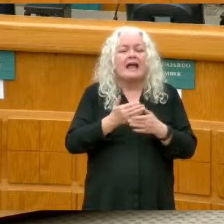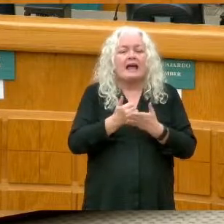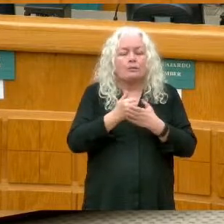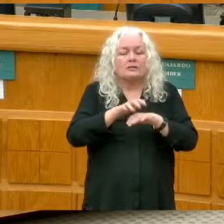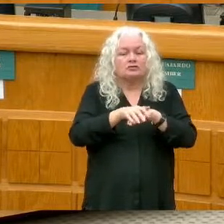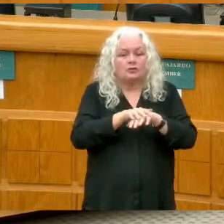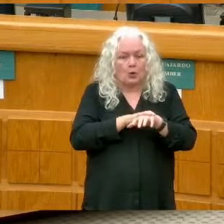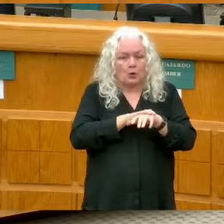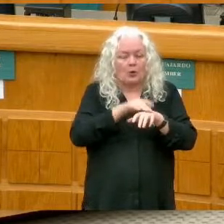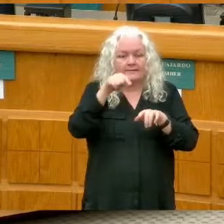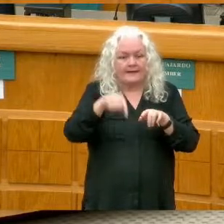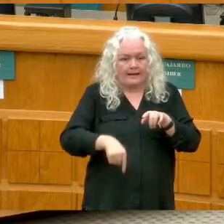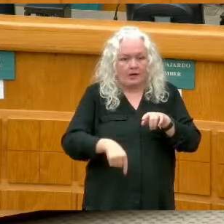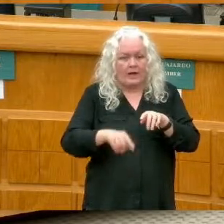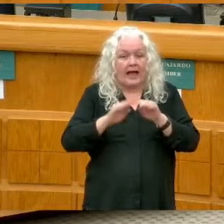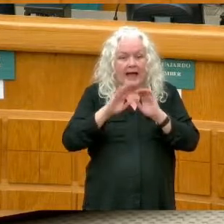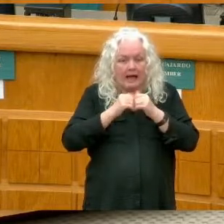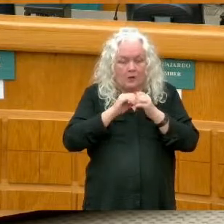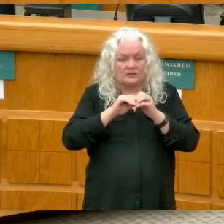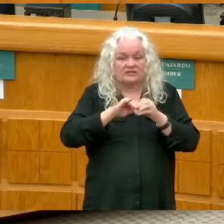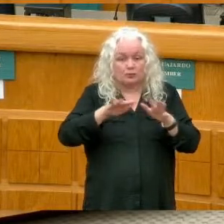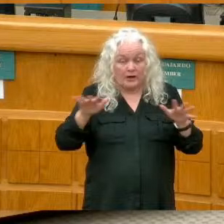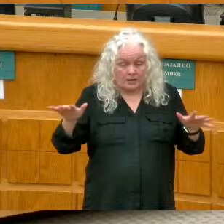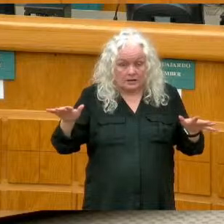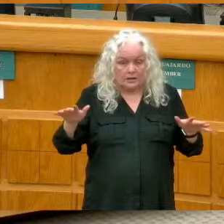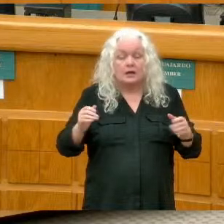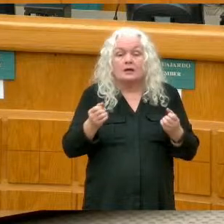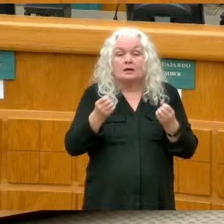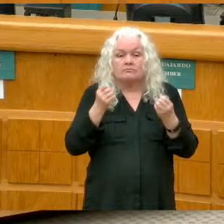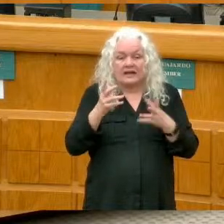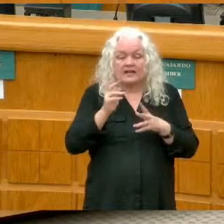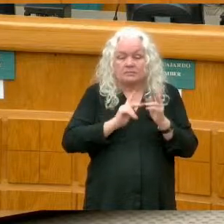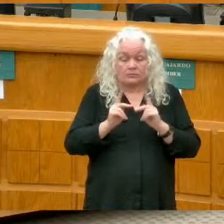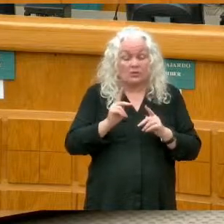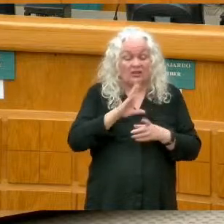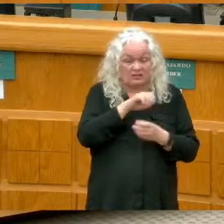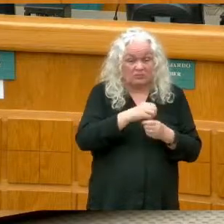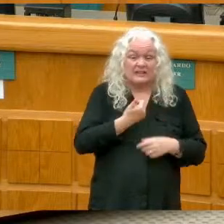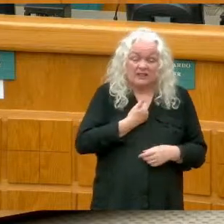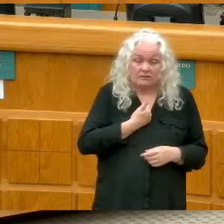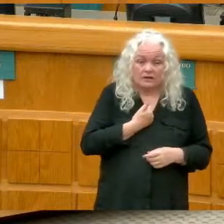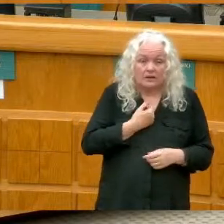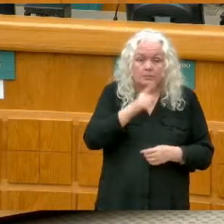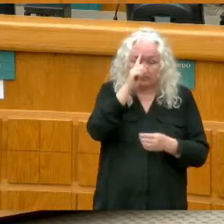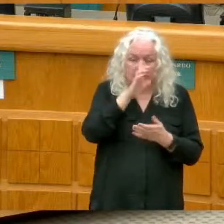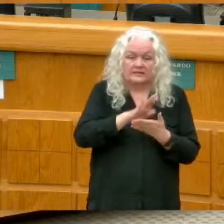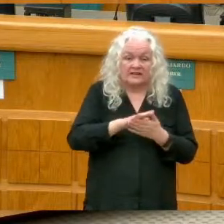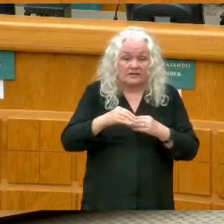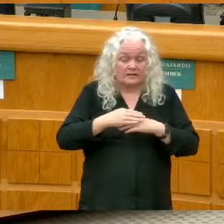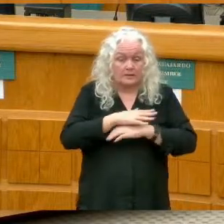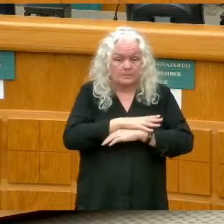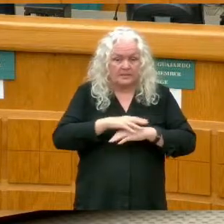the virus. Now, many, including myself, believe that the